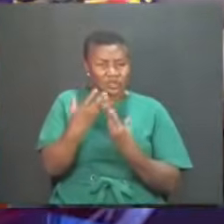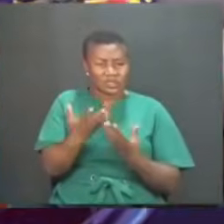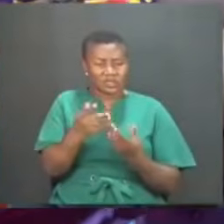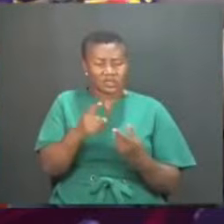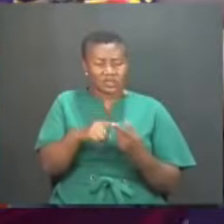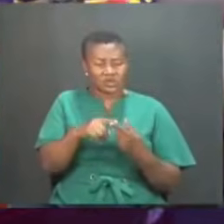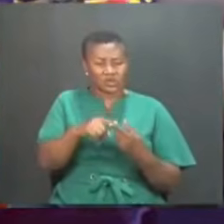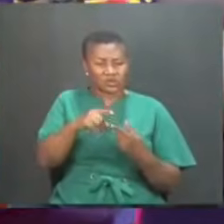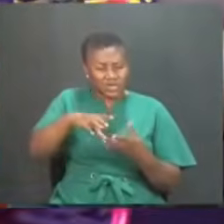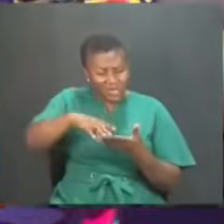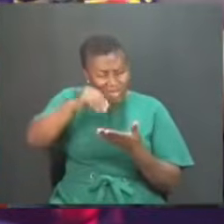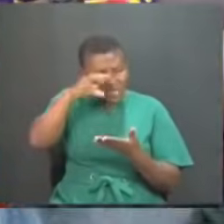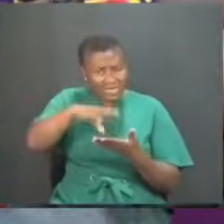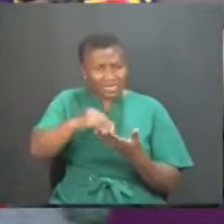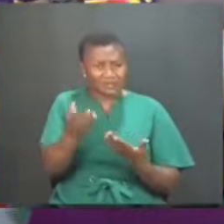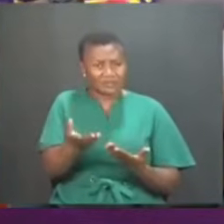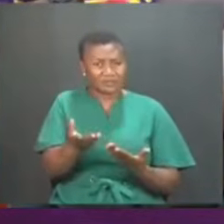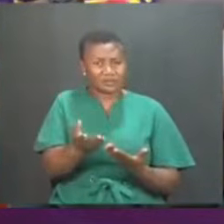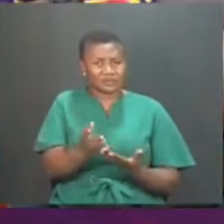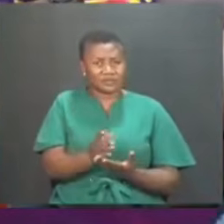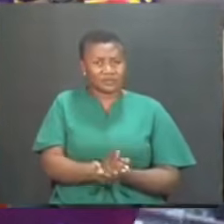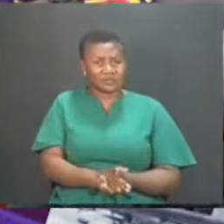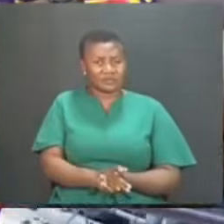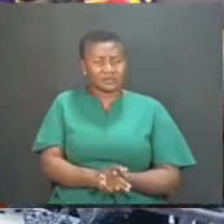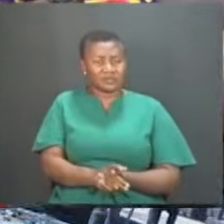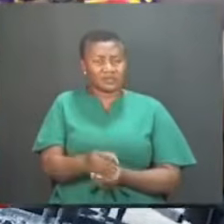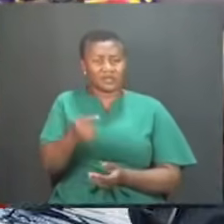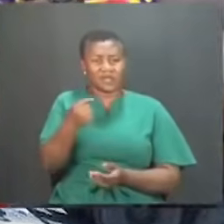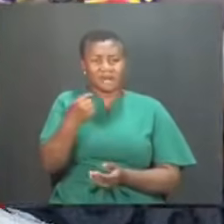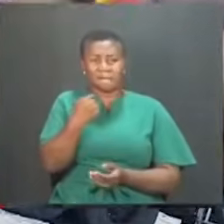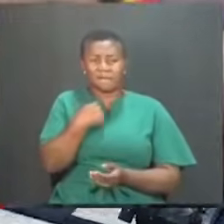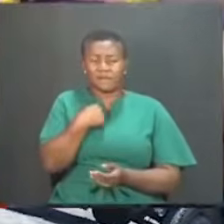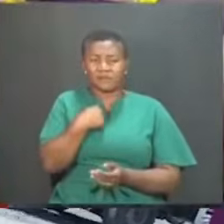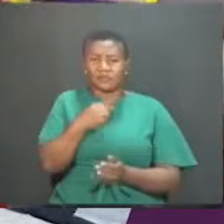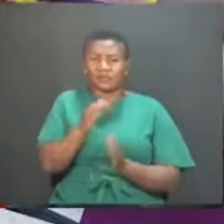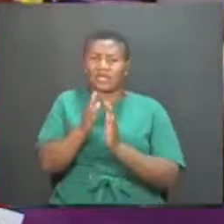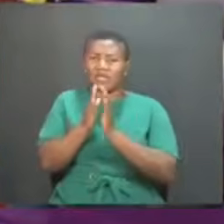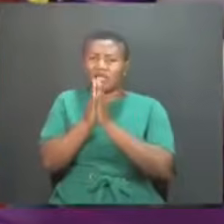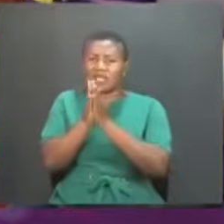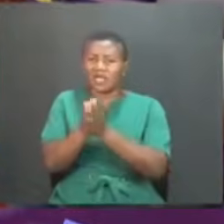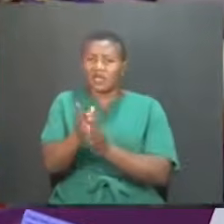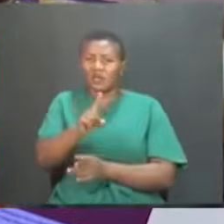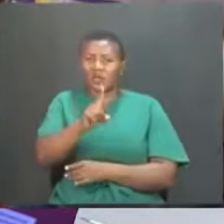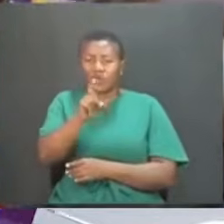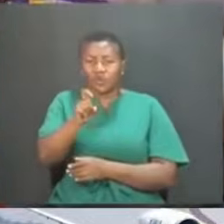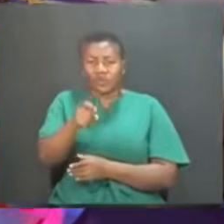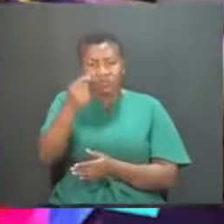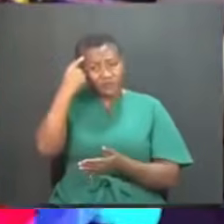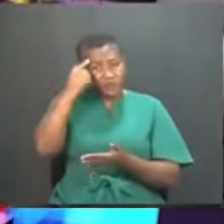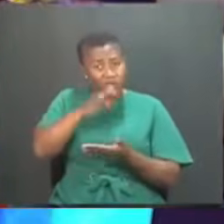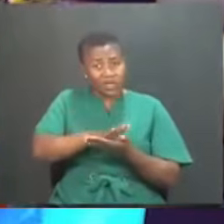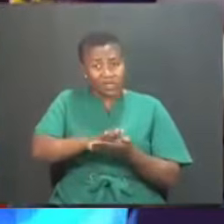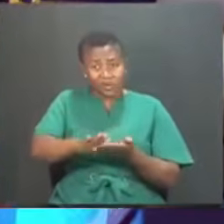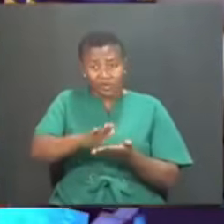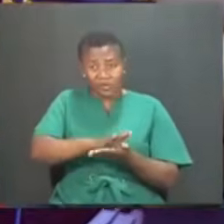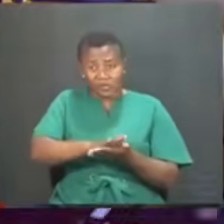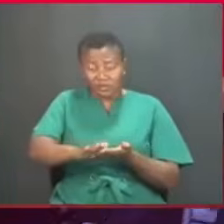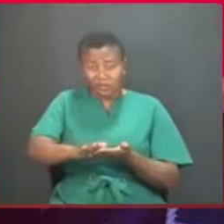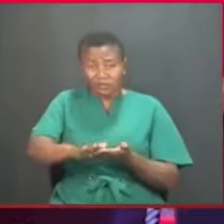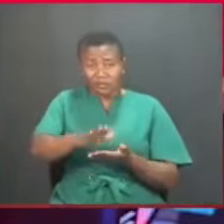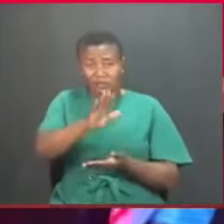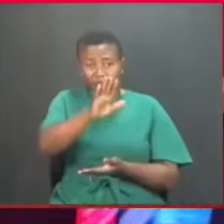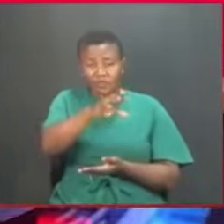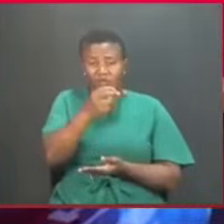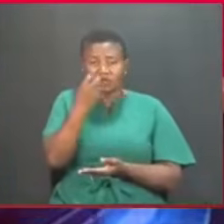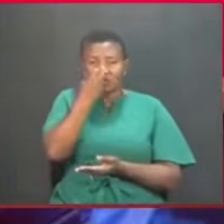to learn. And I was asking question for clarity. You are speaking